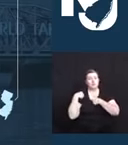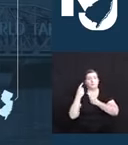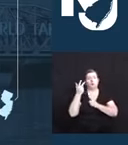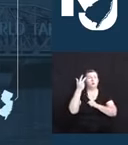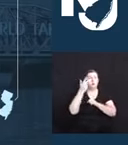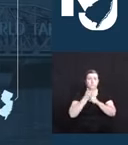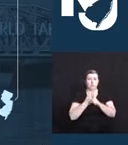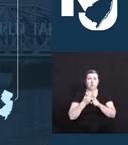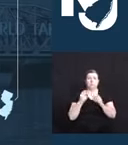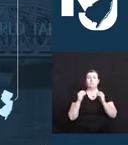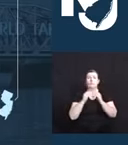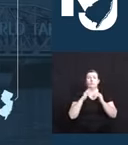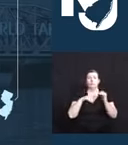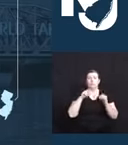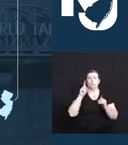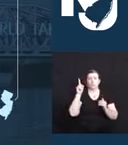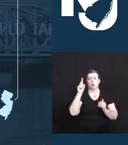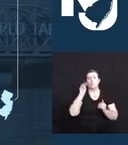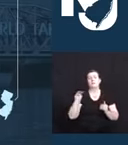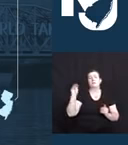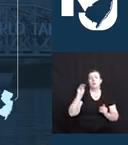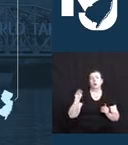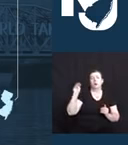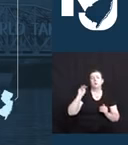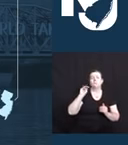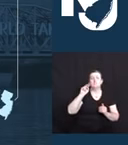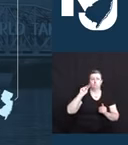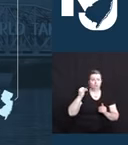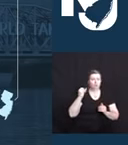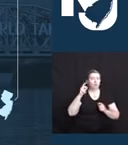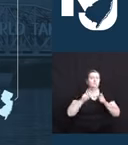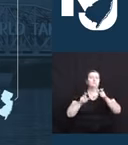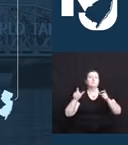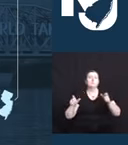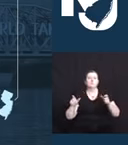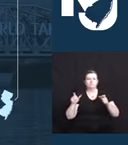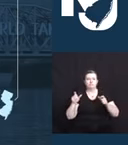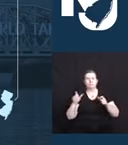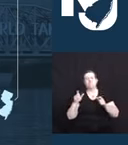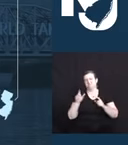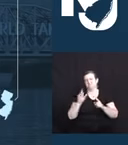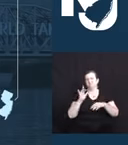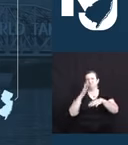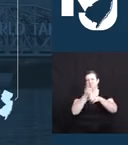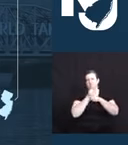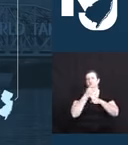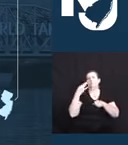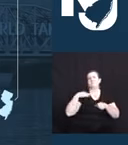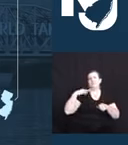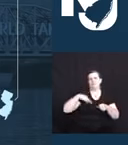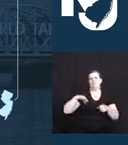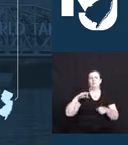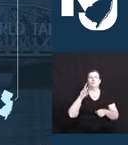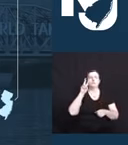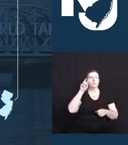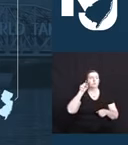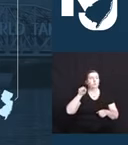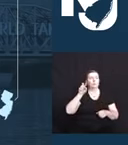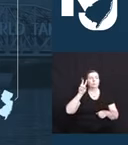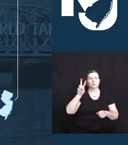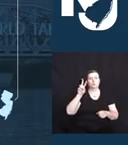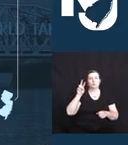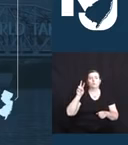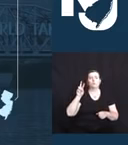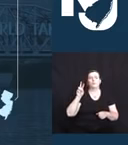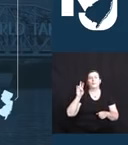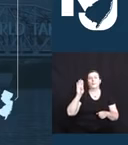than 1 million New Jerseyans have claimed benefits, and $7.2 billion has been put in the